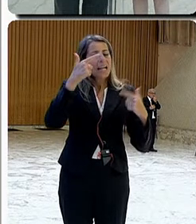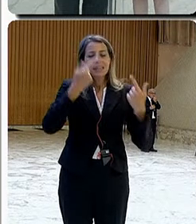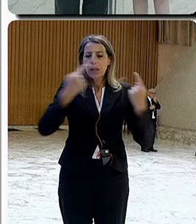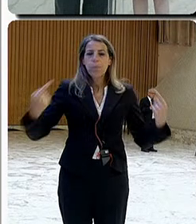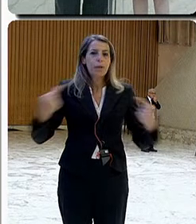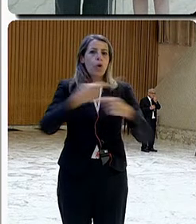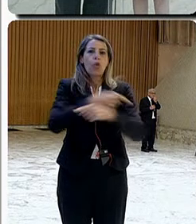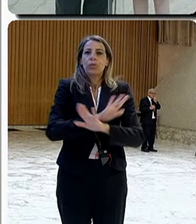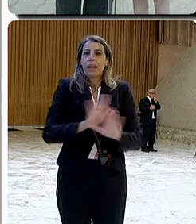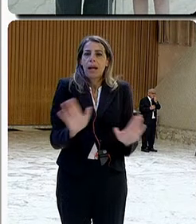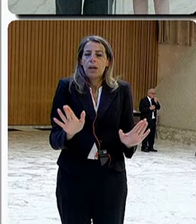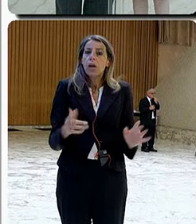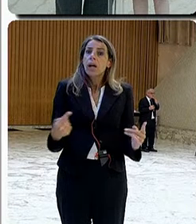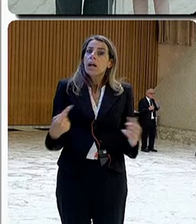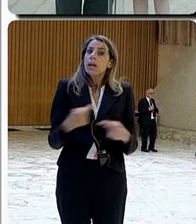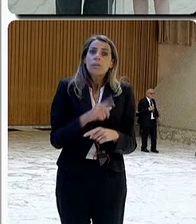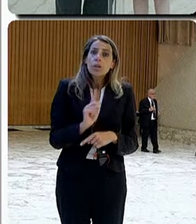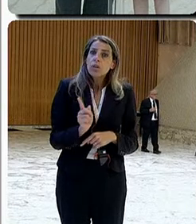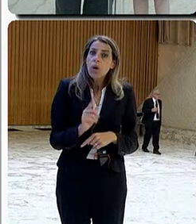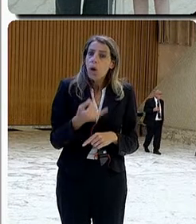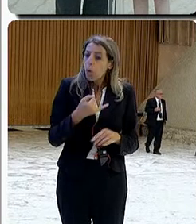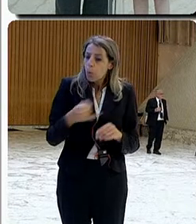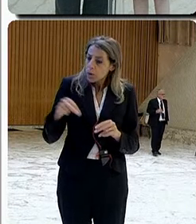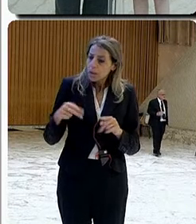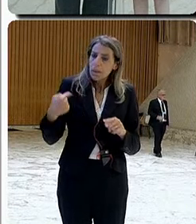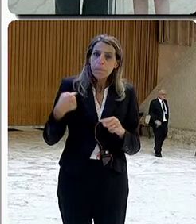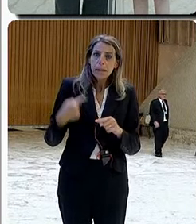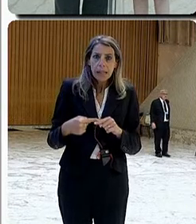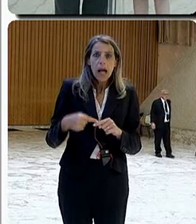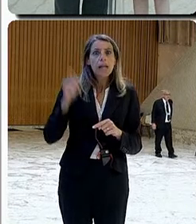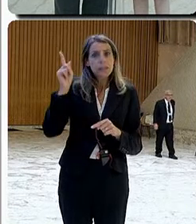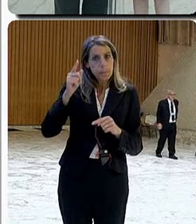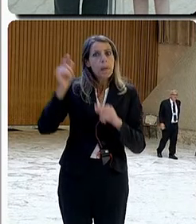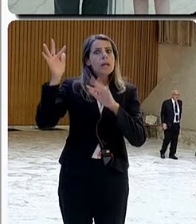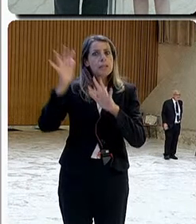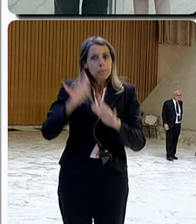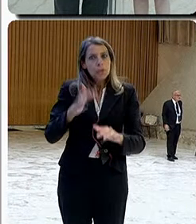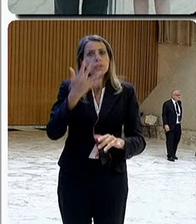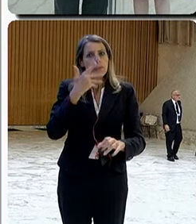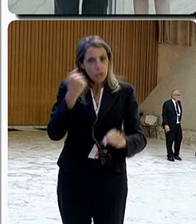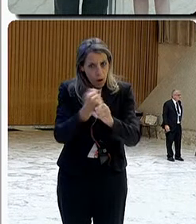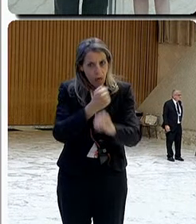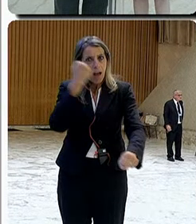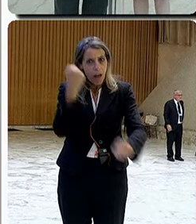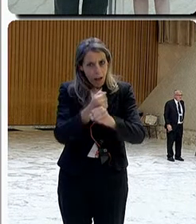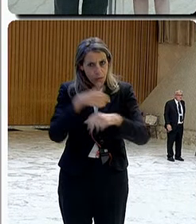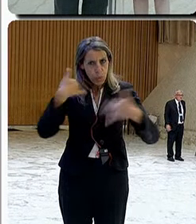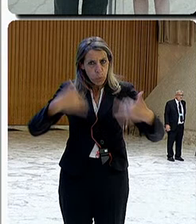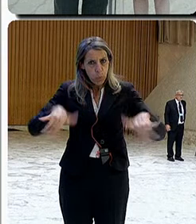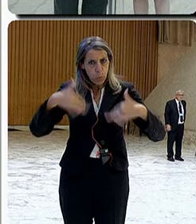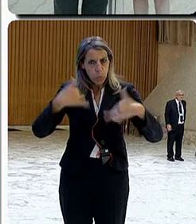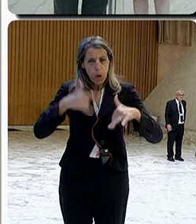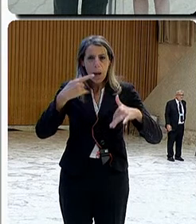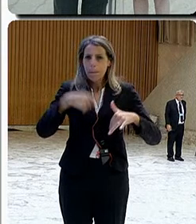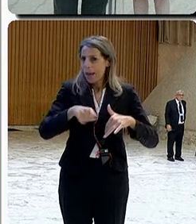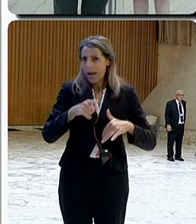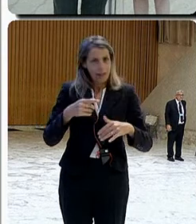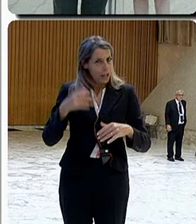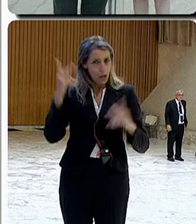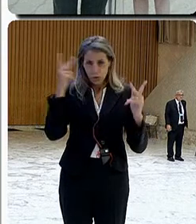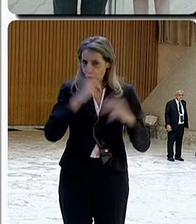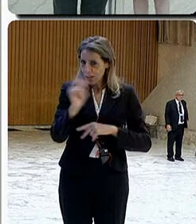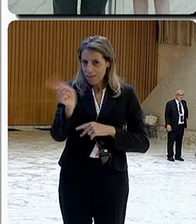years, the Holy Spirit appears to be working hard to challenge this deeply flawed narrative.